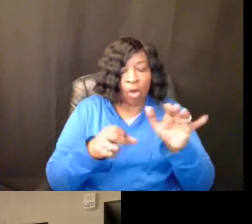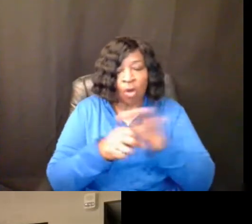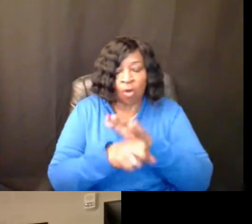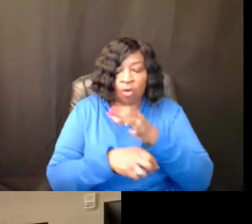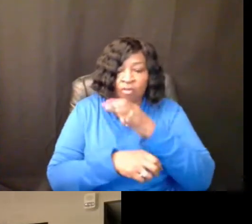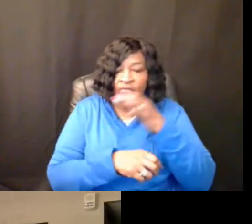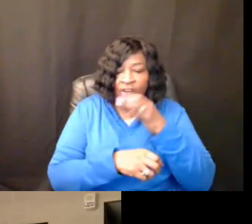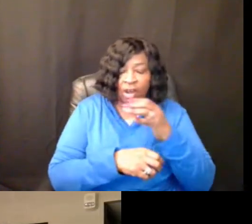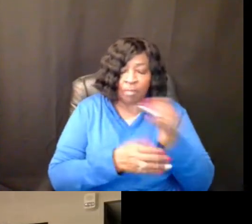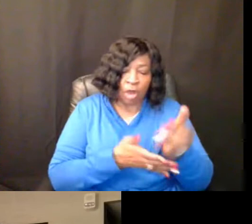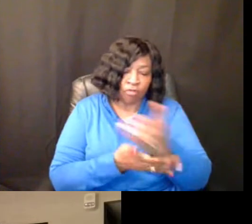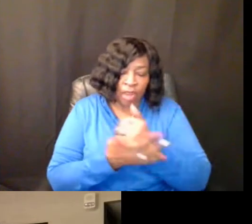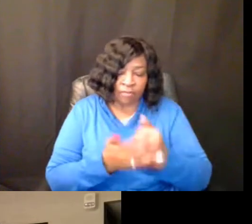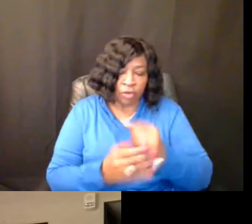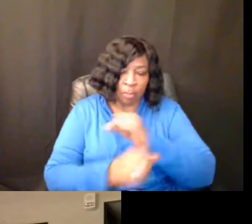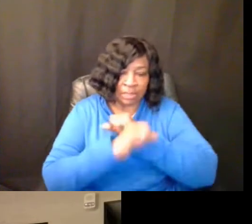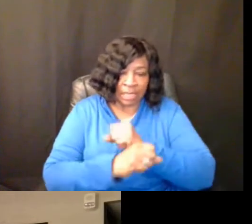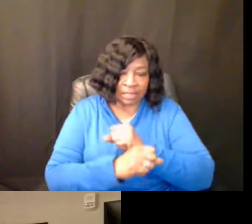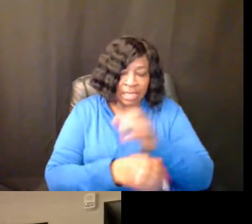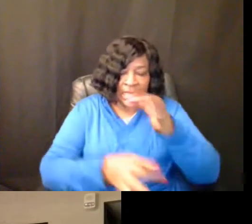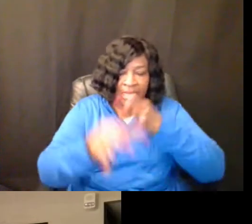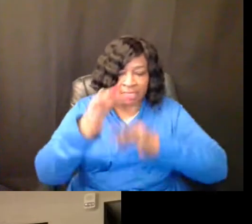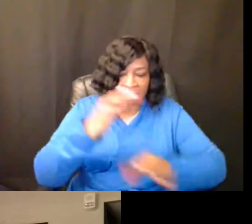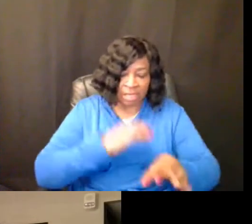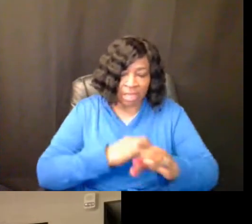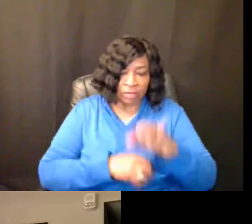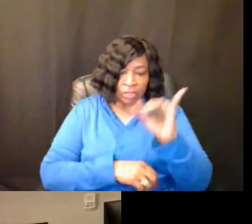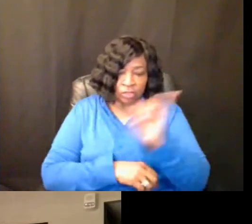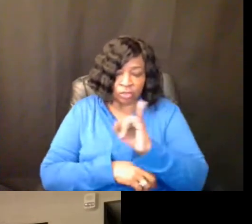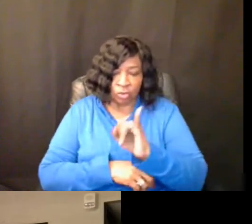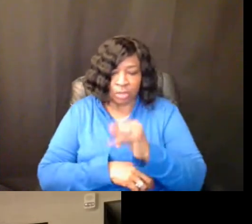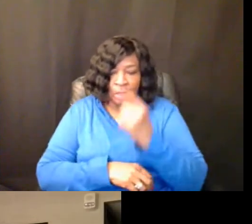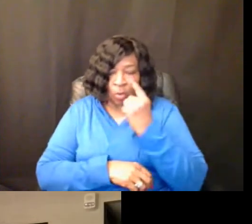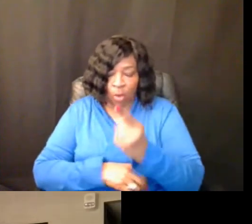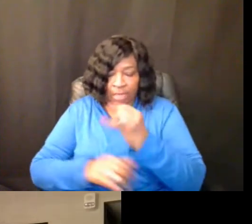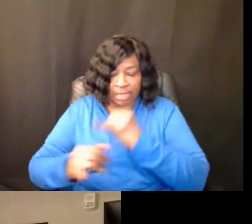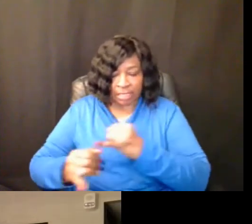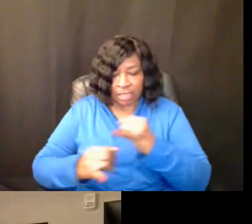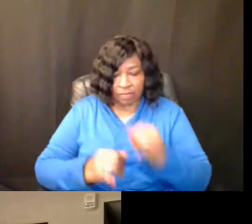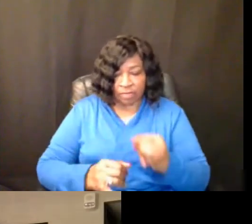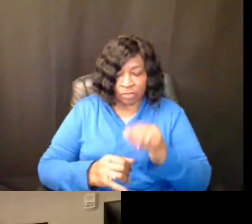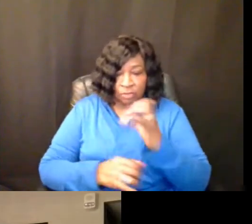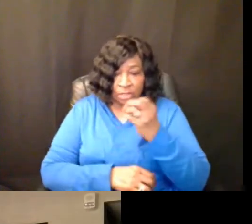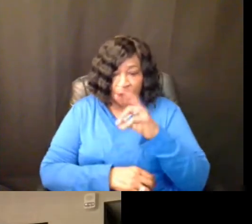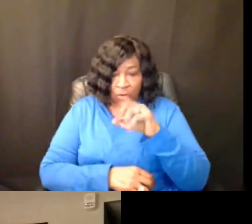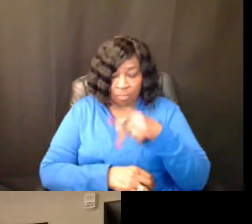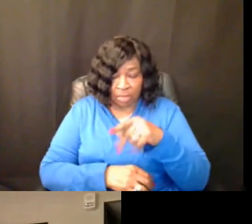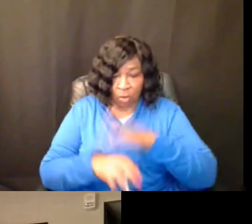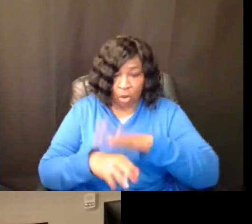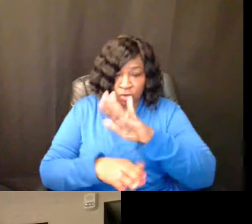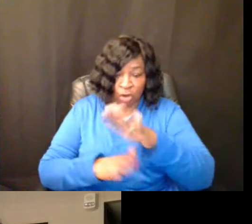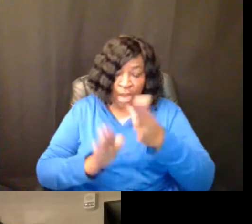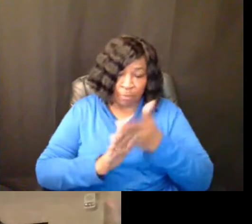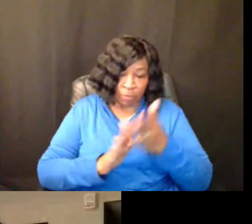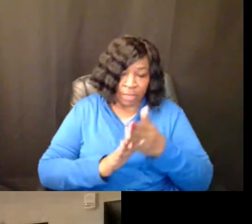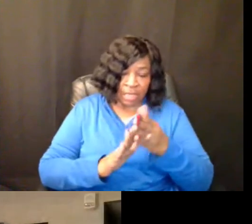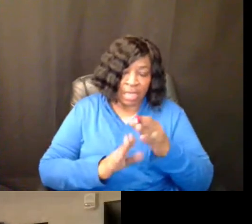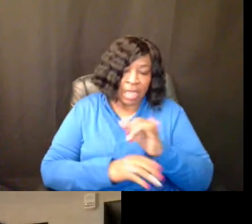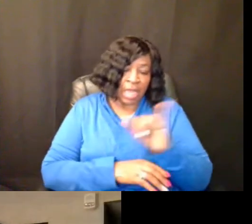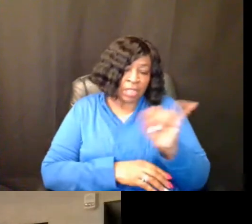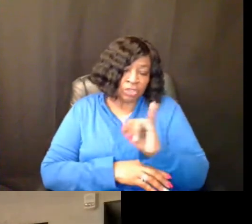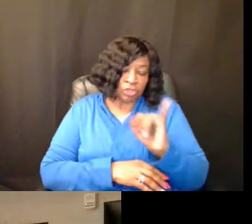does is instead of insuring one individual crop on your operation, it insures your